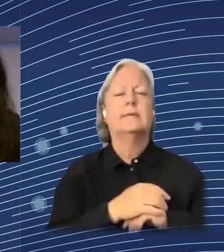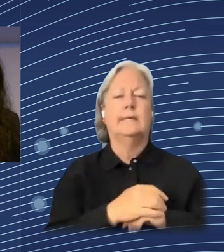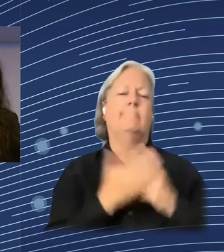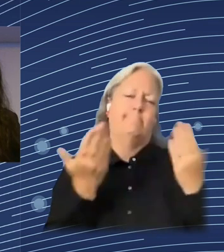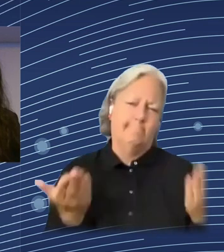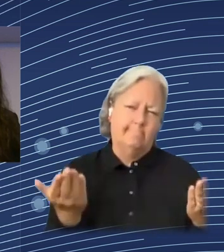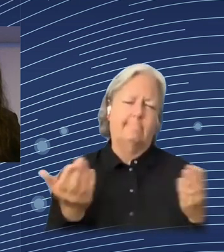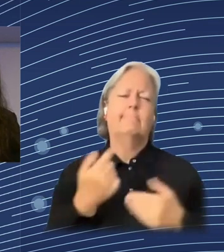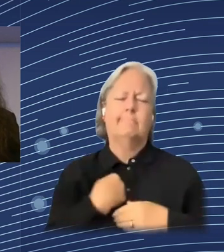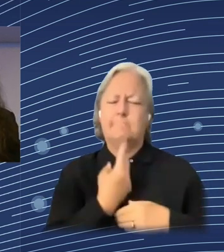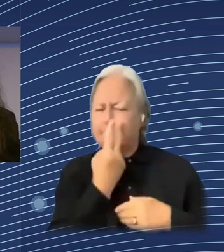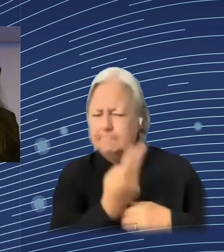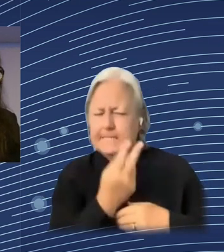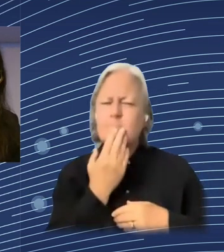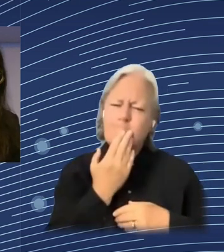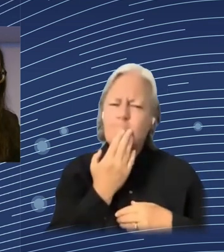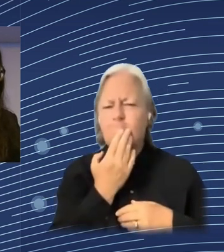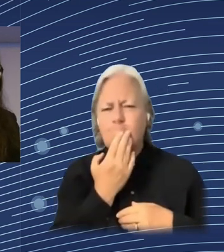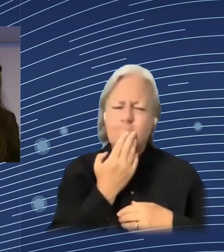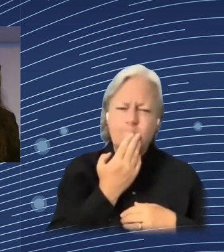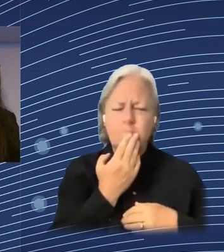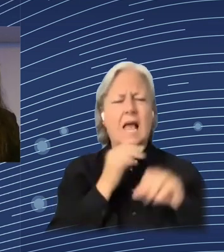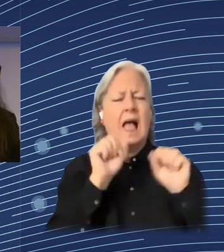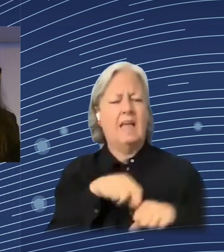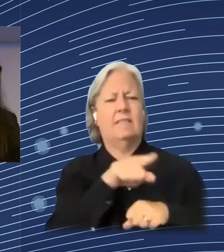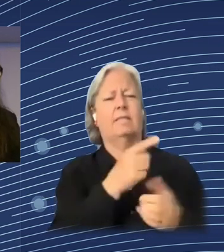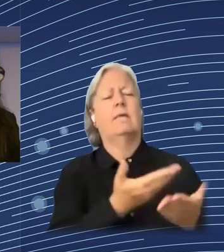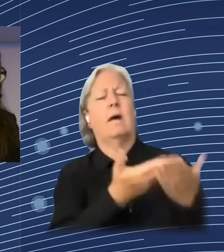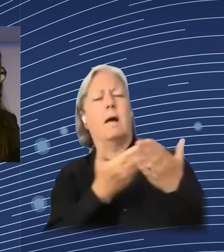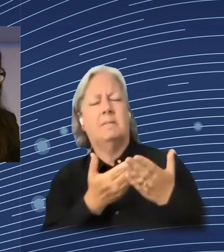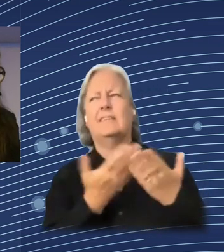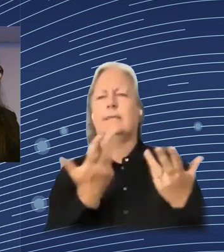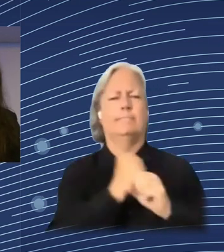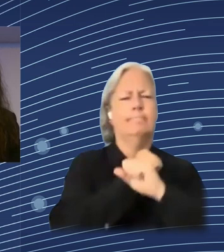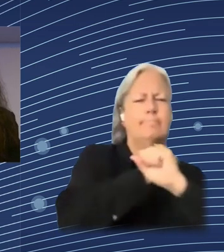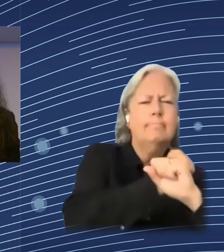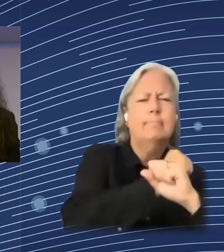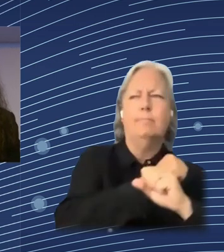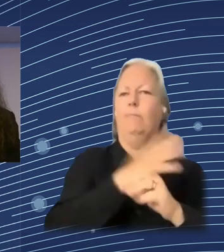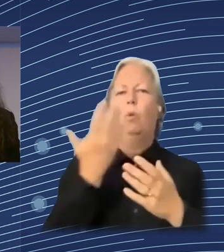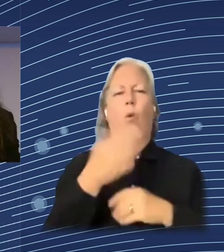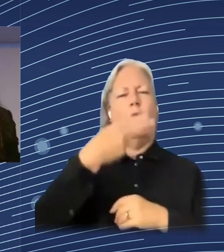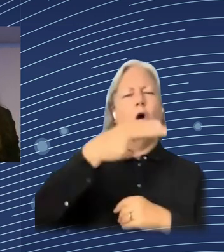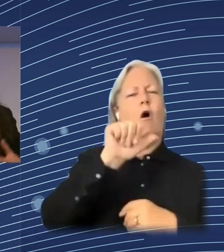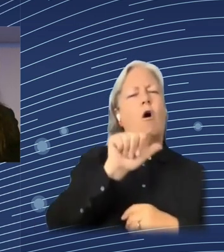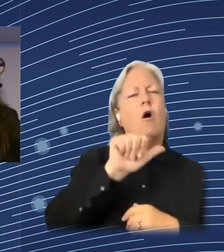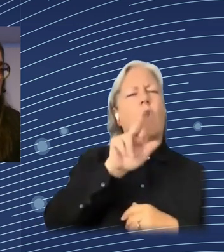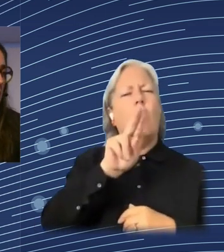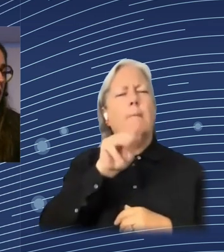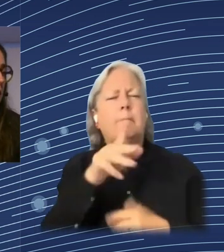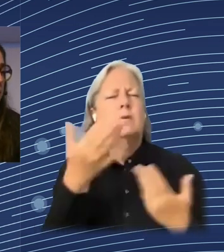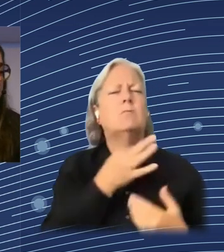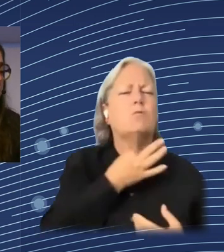really work to detect different harms and risks associated to any system that was